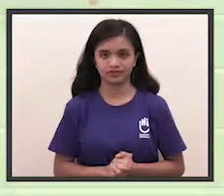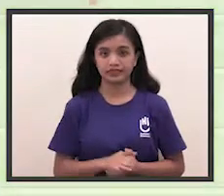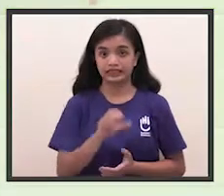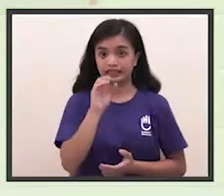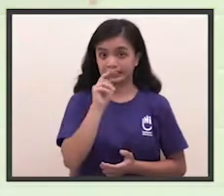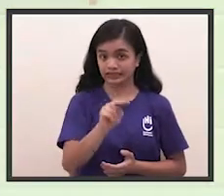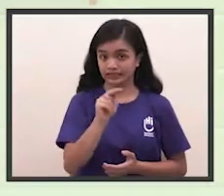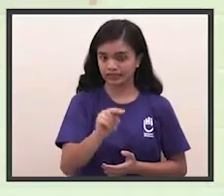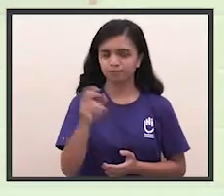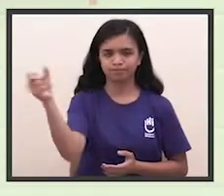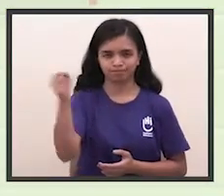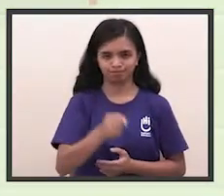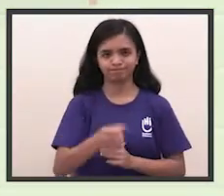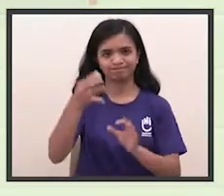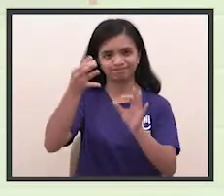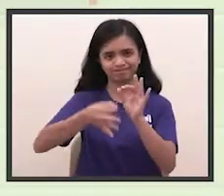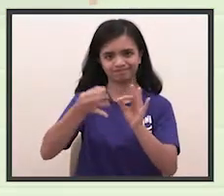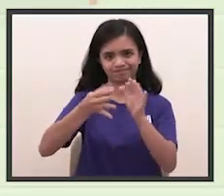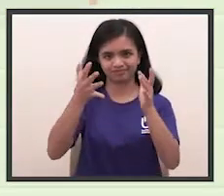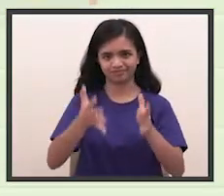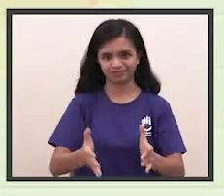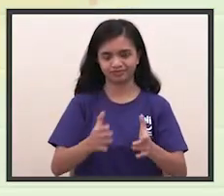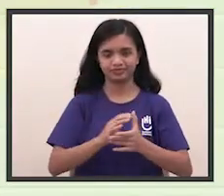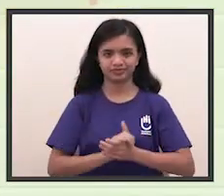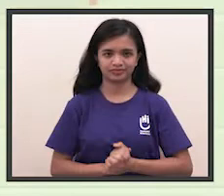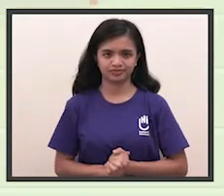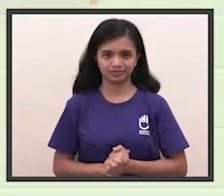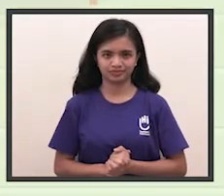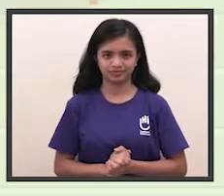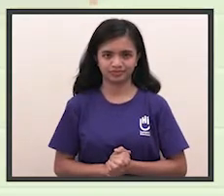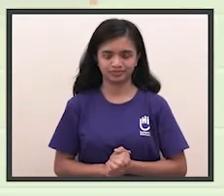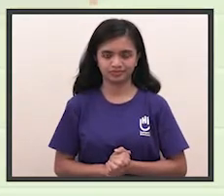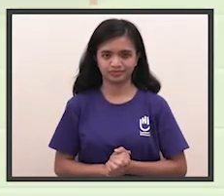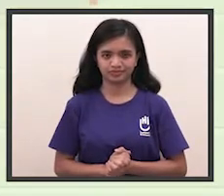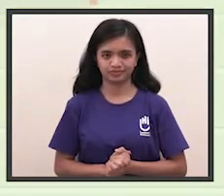if they need the support of sign language interpreters.